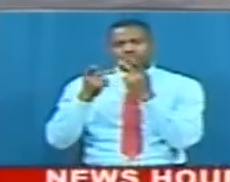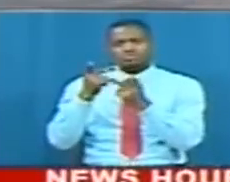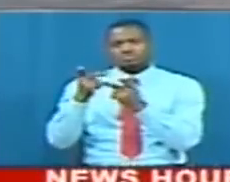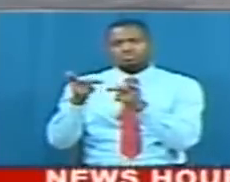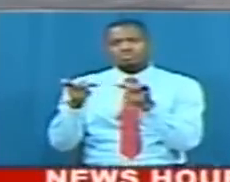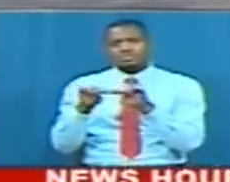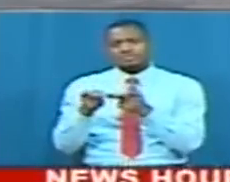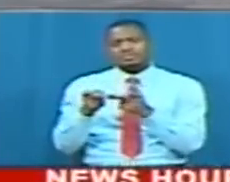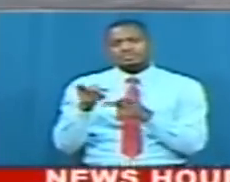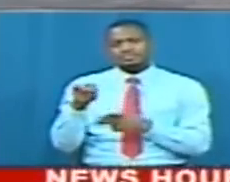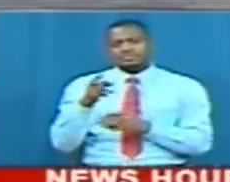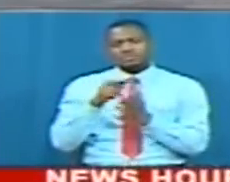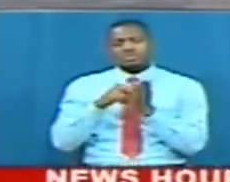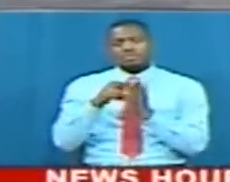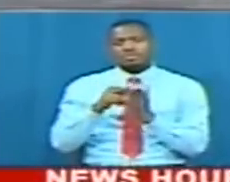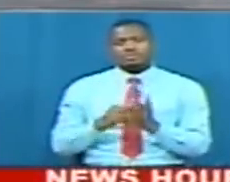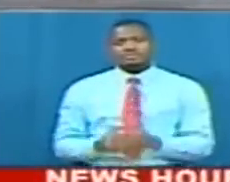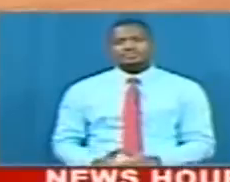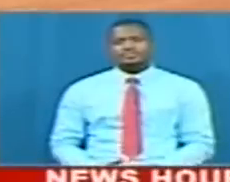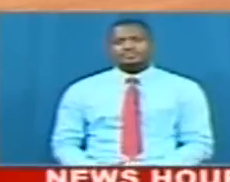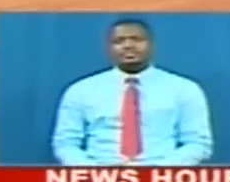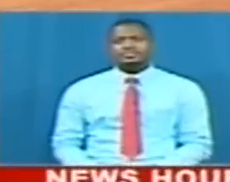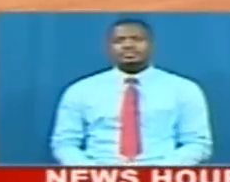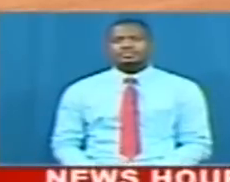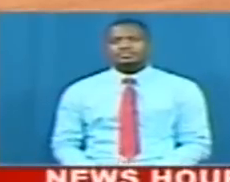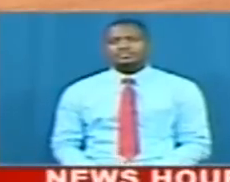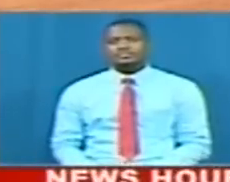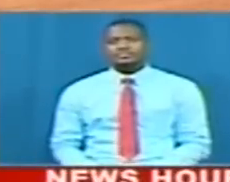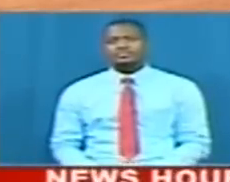tourism. Napoleon Ato Kittoe reports.